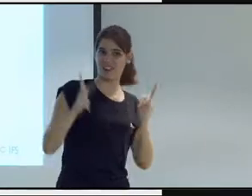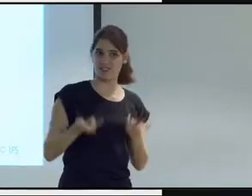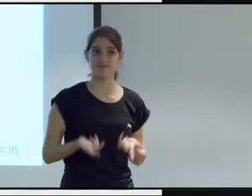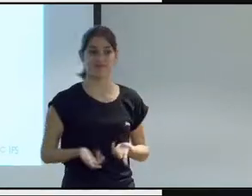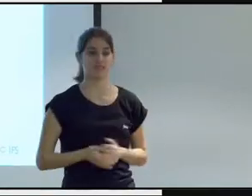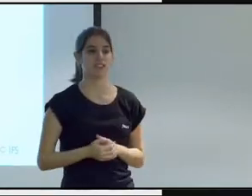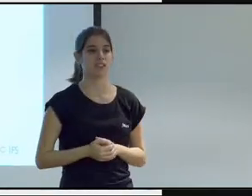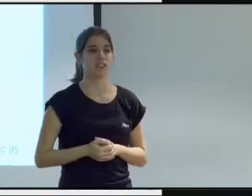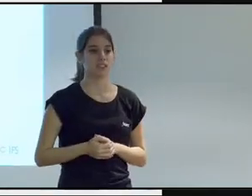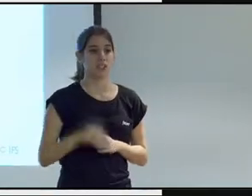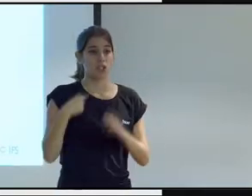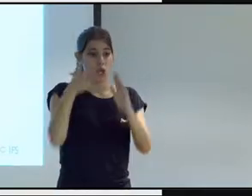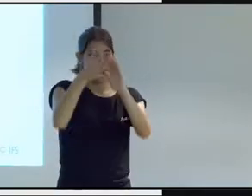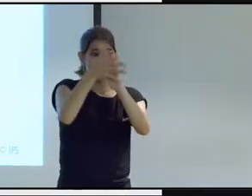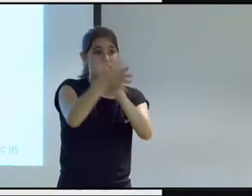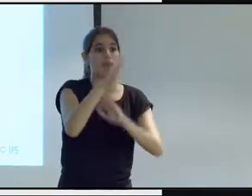He's completely free.